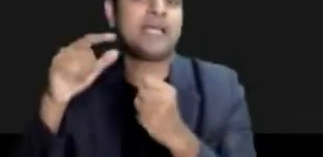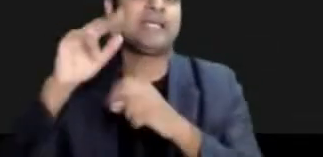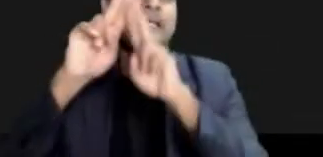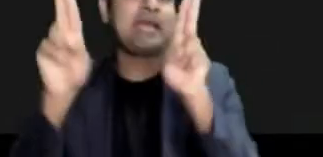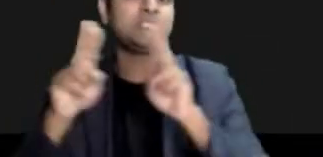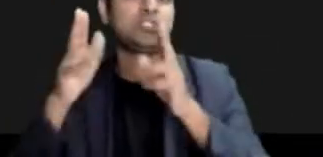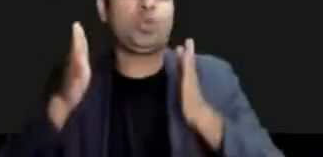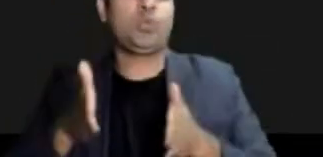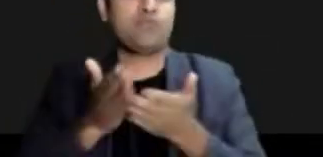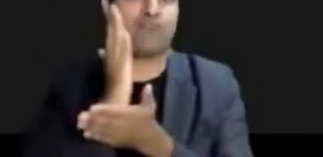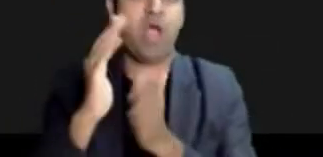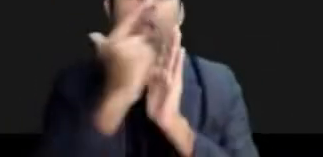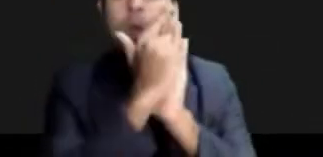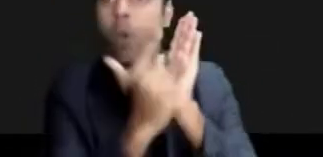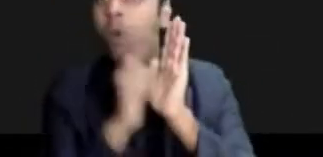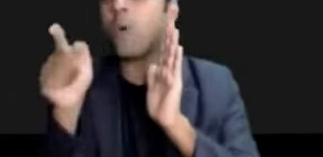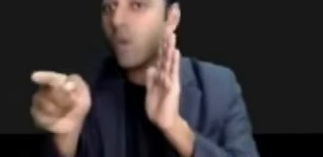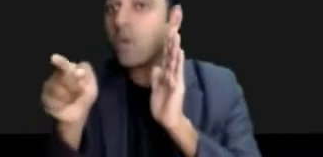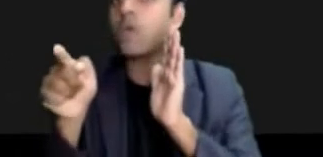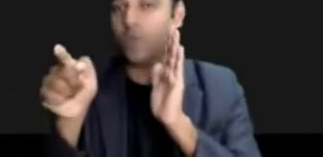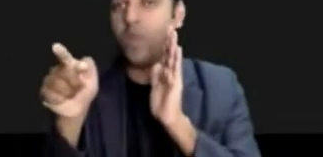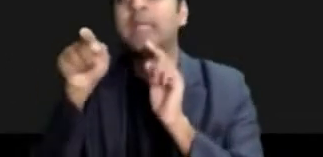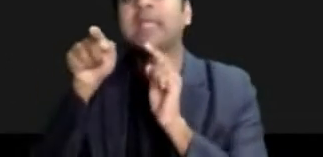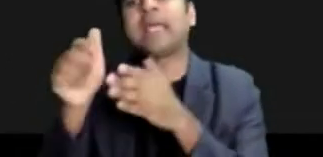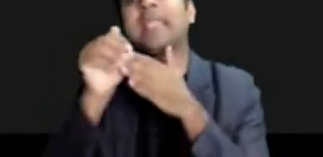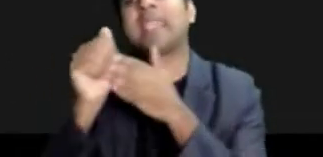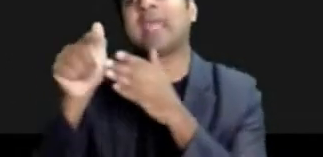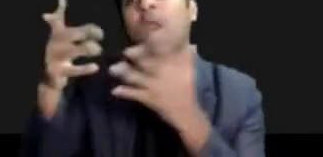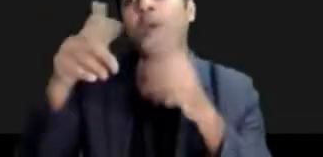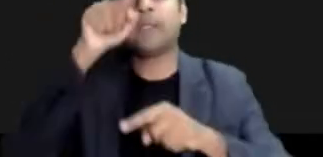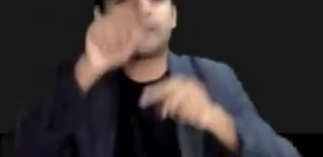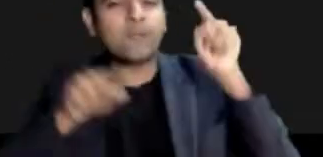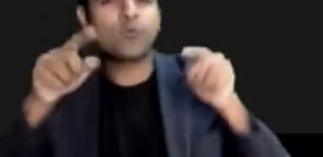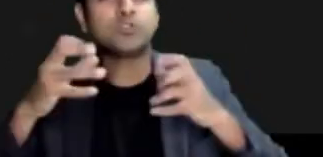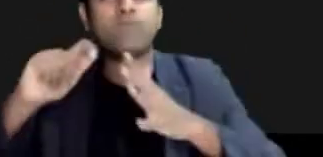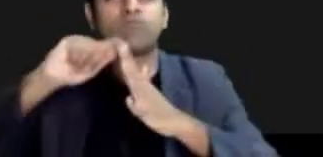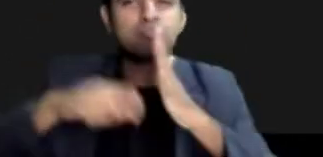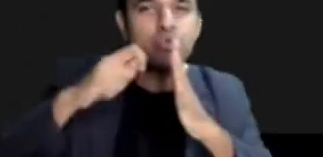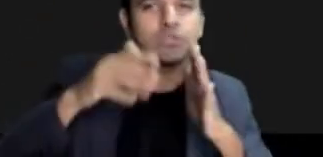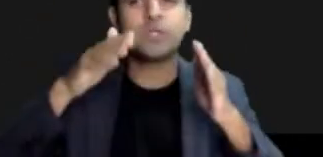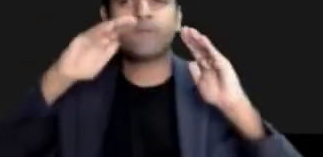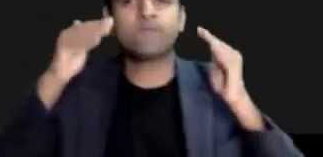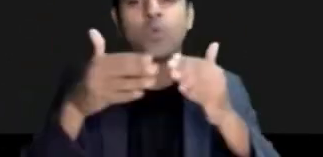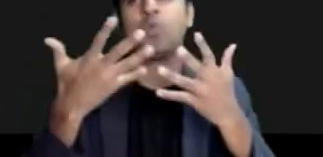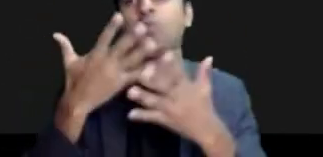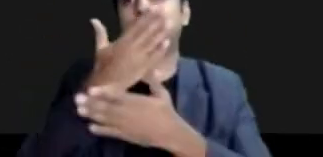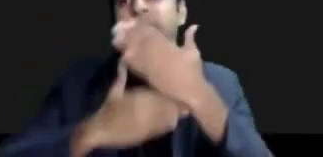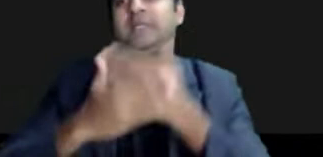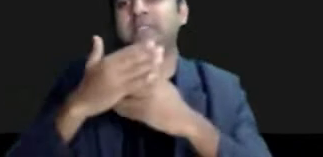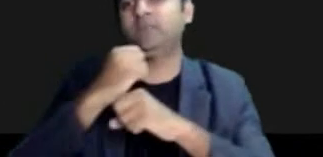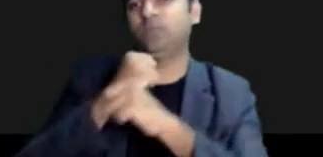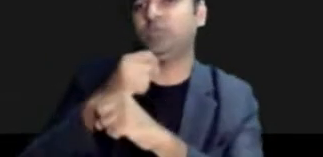to benefit from local experience into global actions. I would like to draw your attention that we will be having a question and